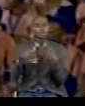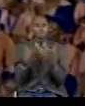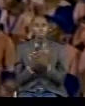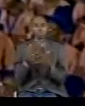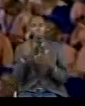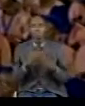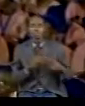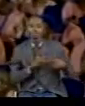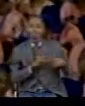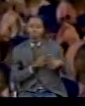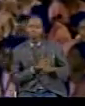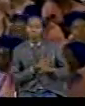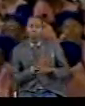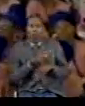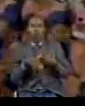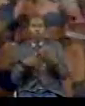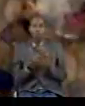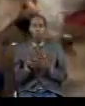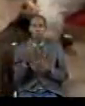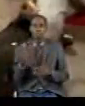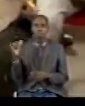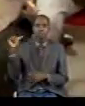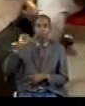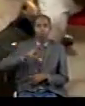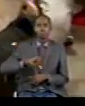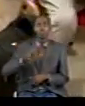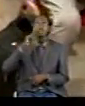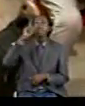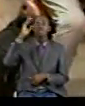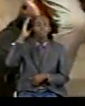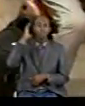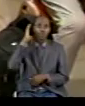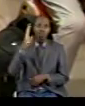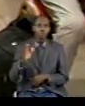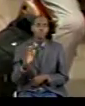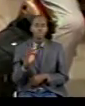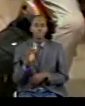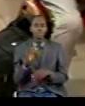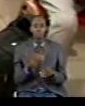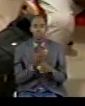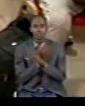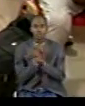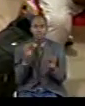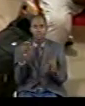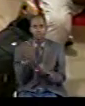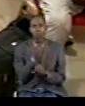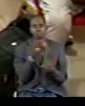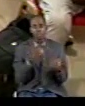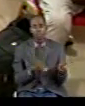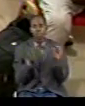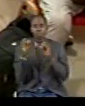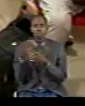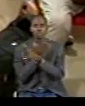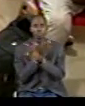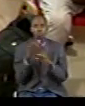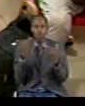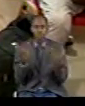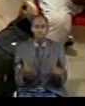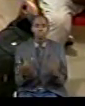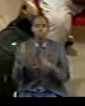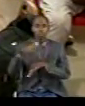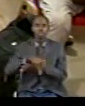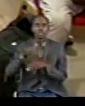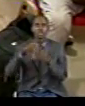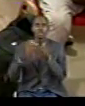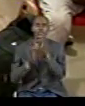the condemnation. He will redeem you and set you free tonight in Jesus' name.